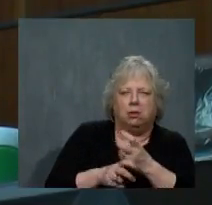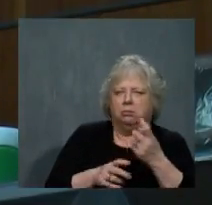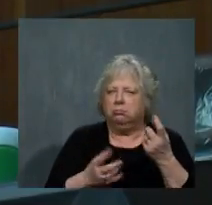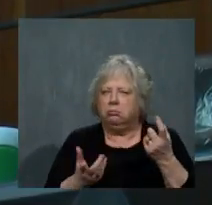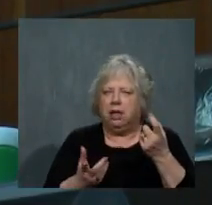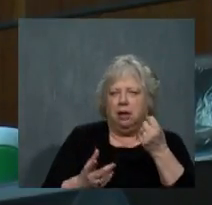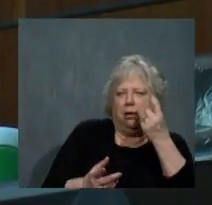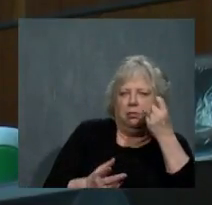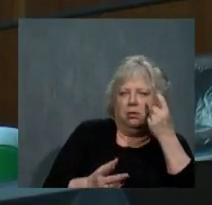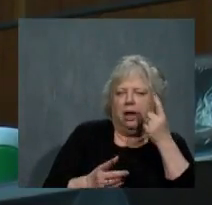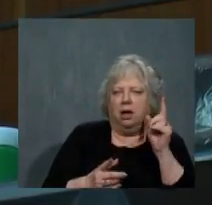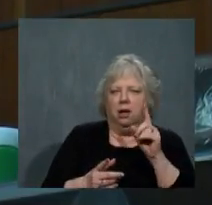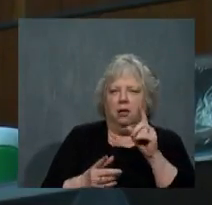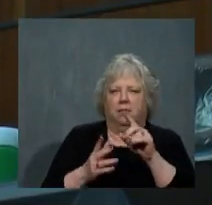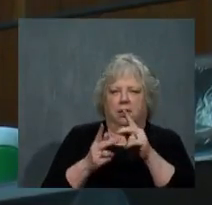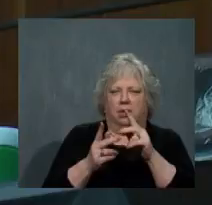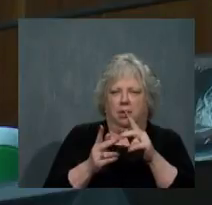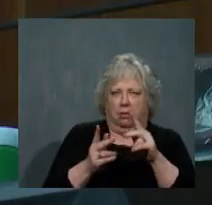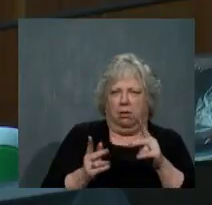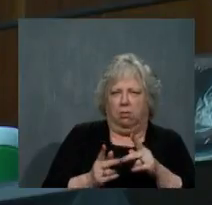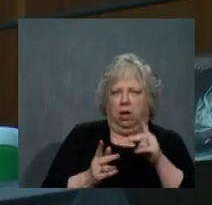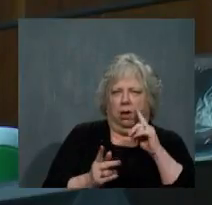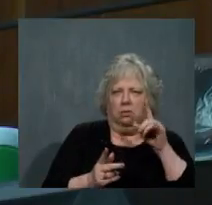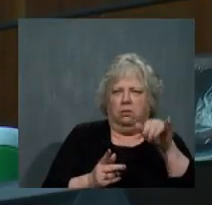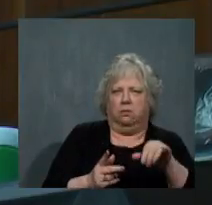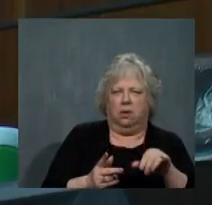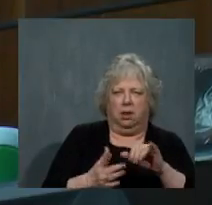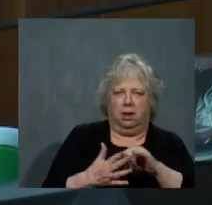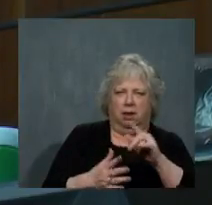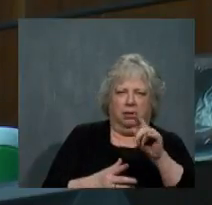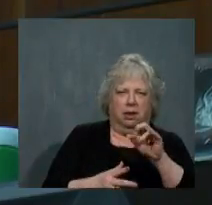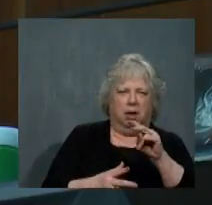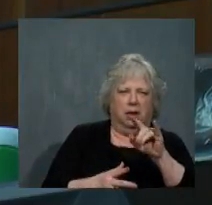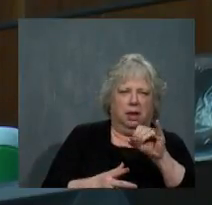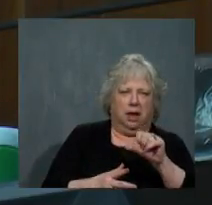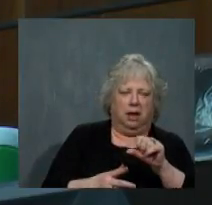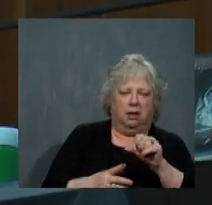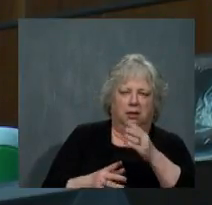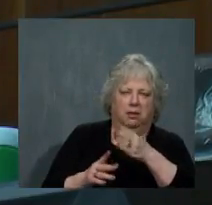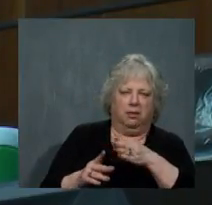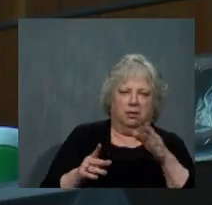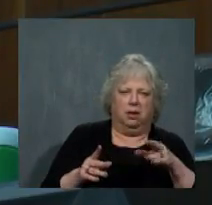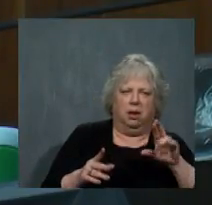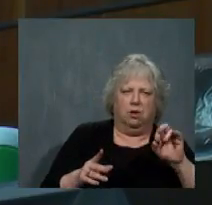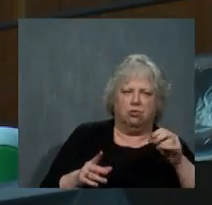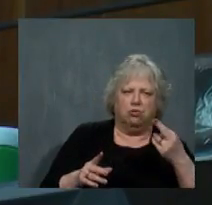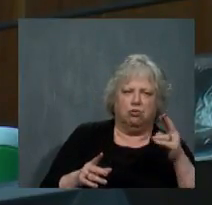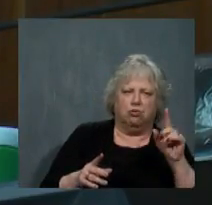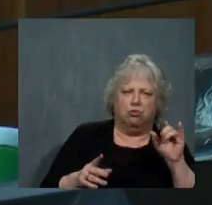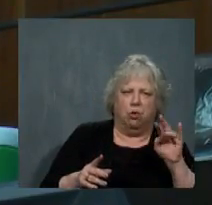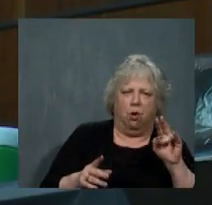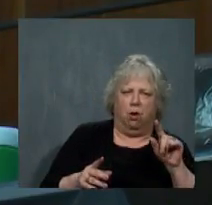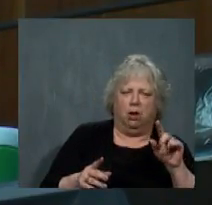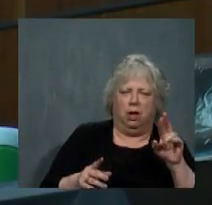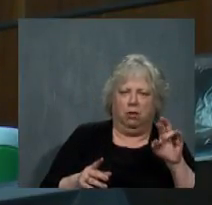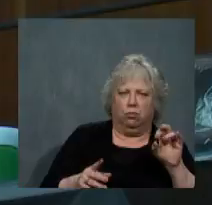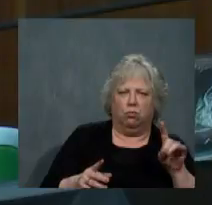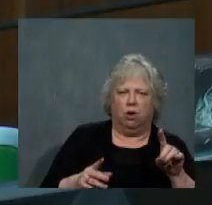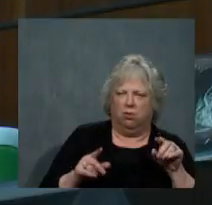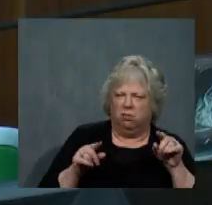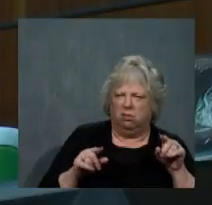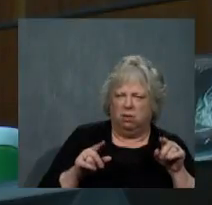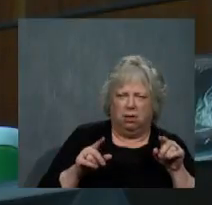bearing on where that is. That's Canis and what's the next cross street? Rawling Road. So is this the,